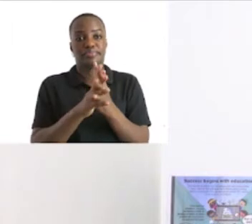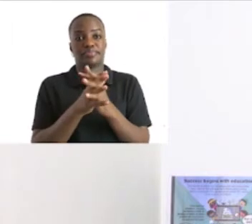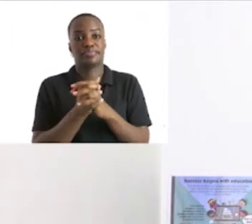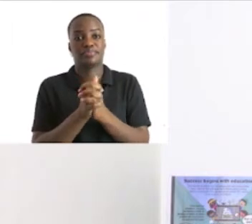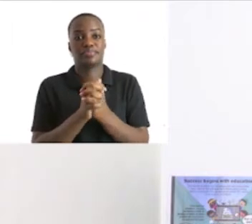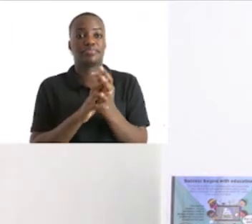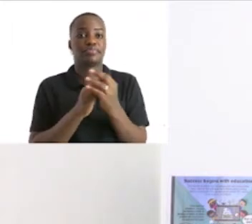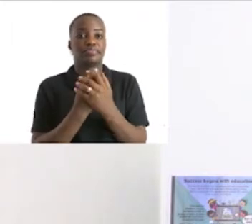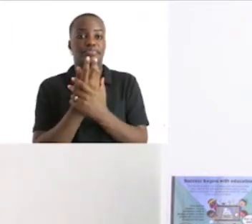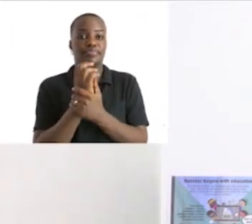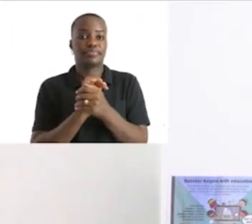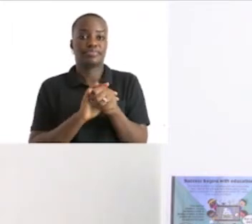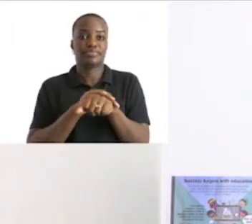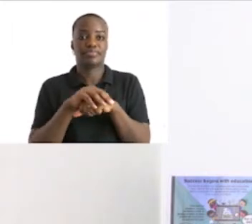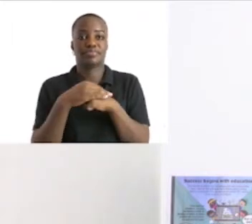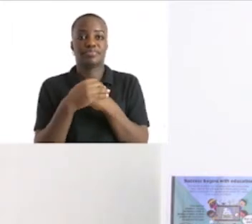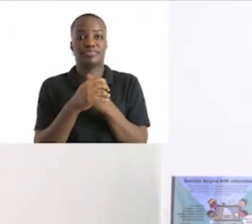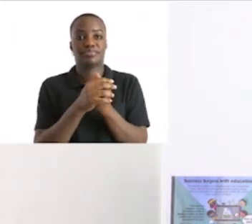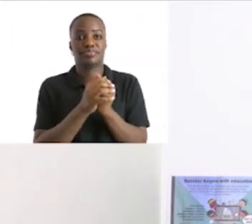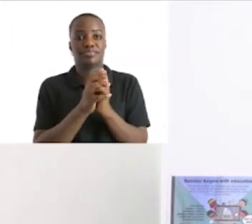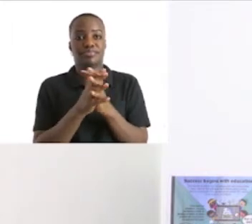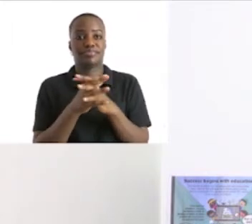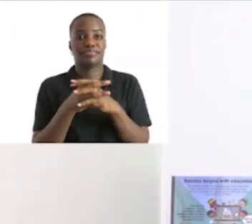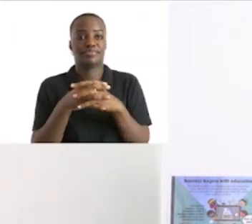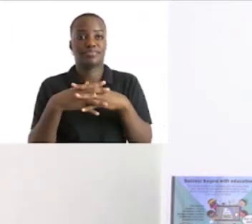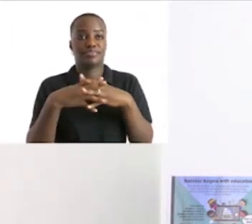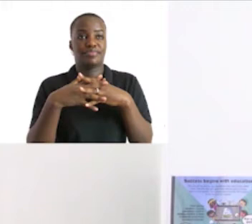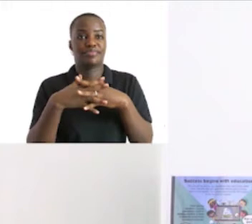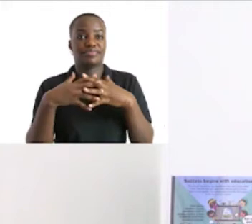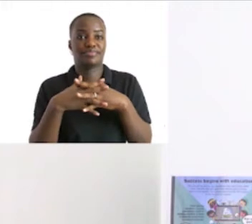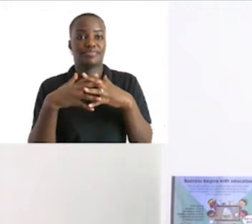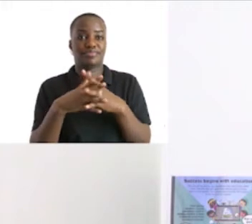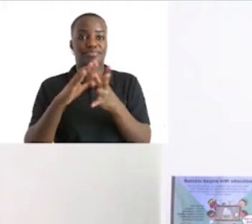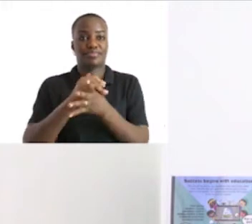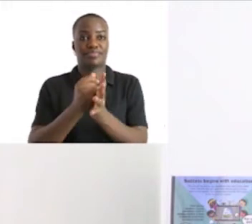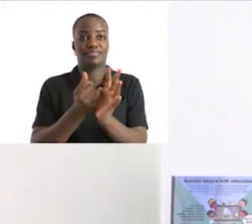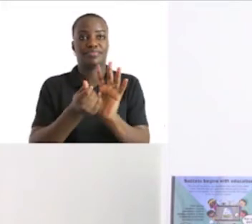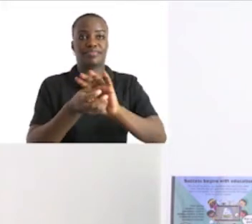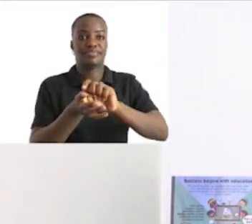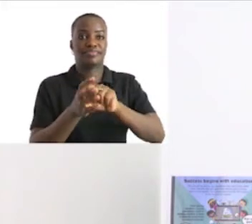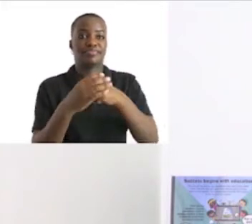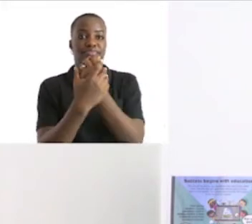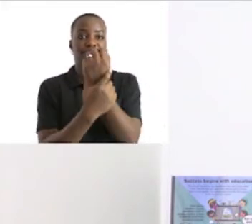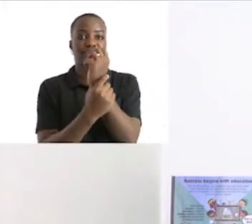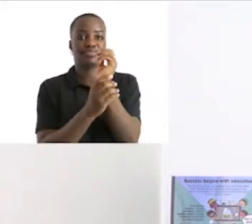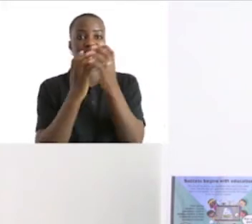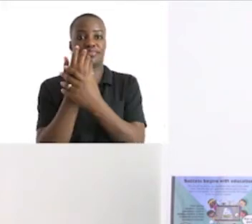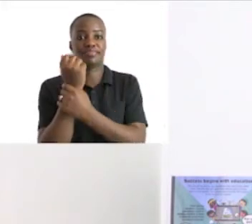Well done. Rub. In between, round and round. Very good.